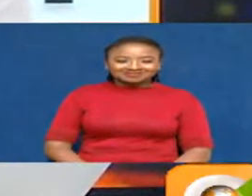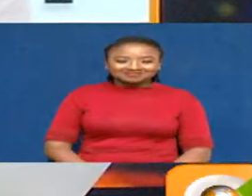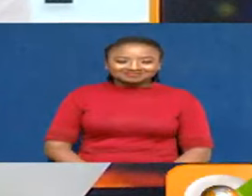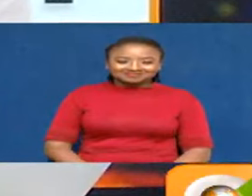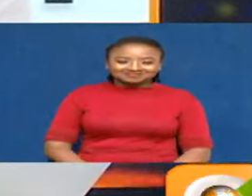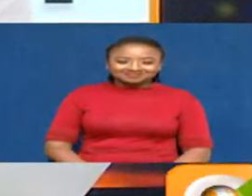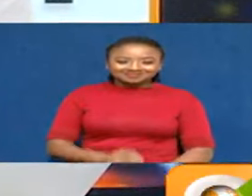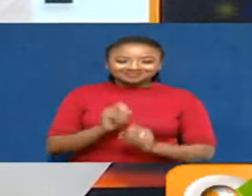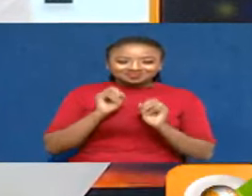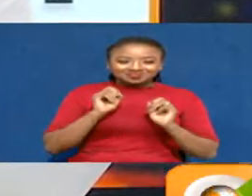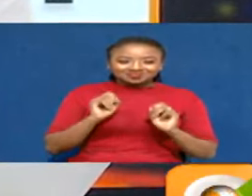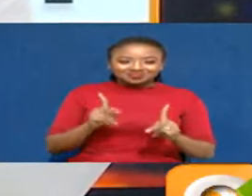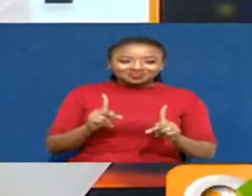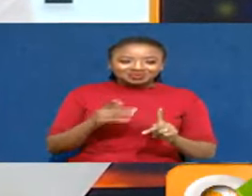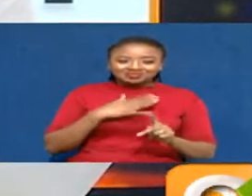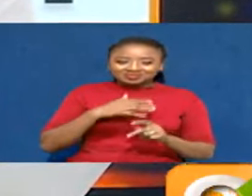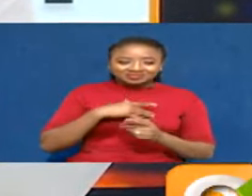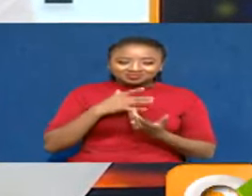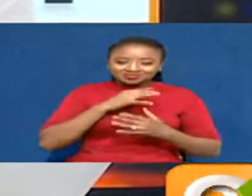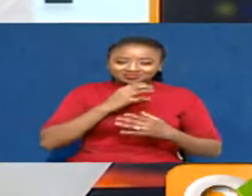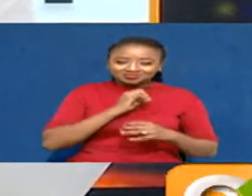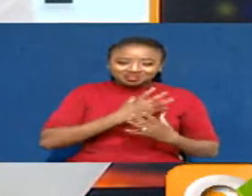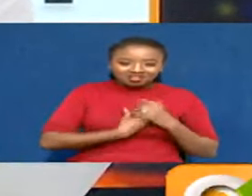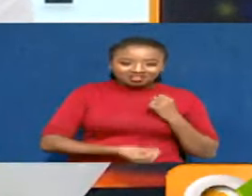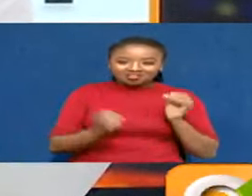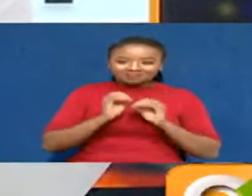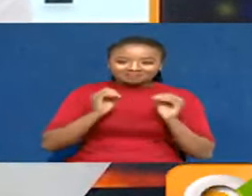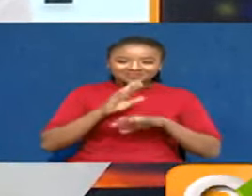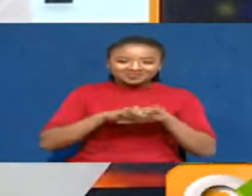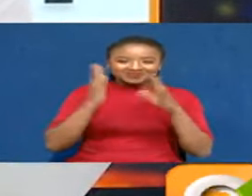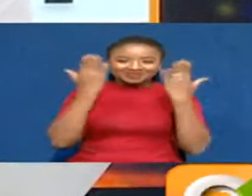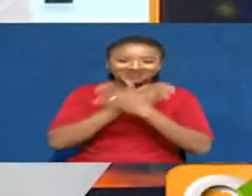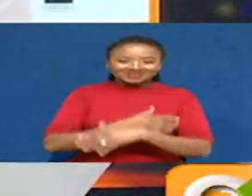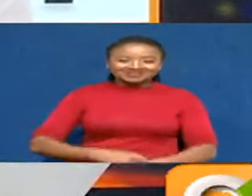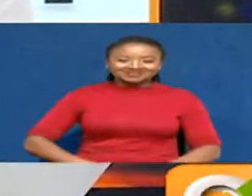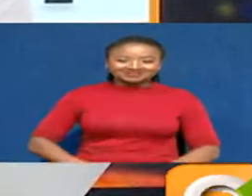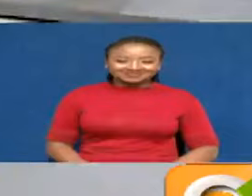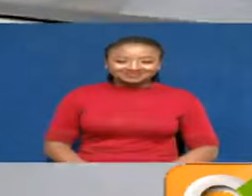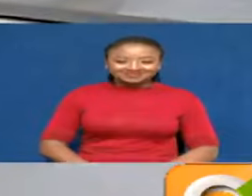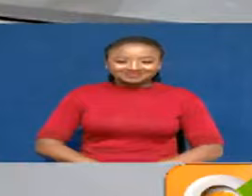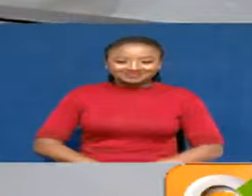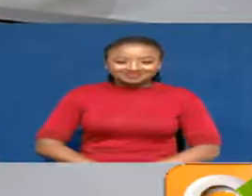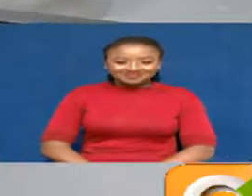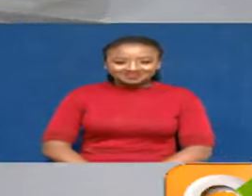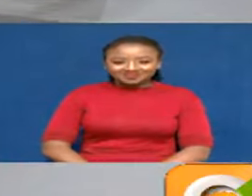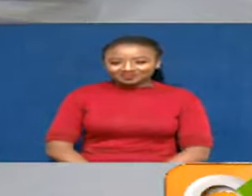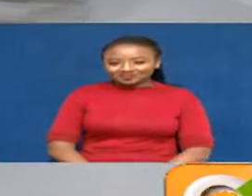that. Don't be harassed by people out there. Good night. Trevor is my name. See you.